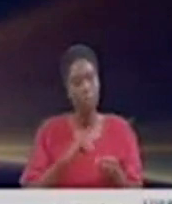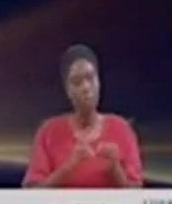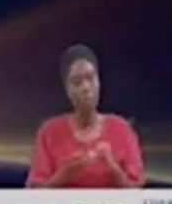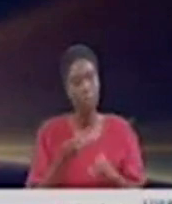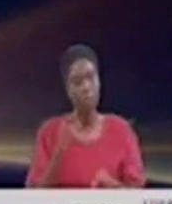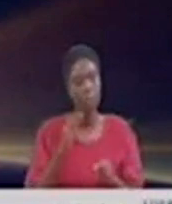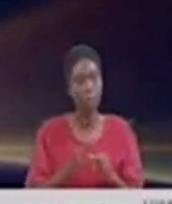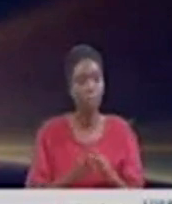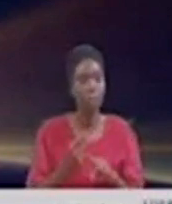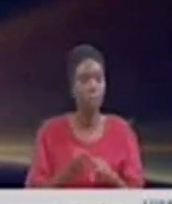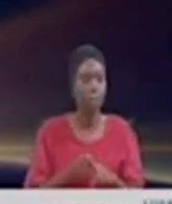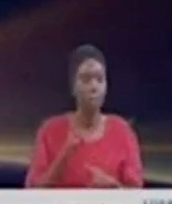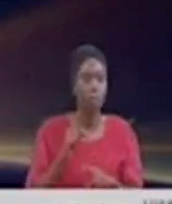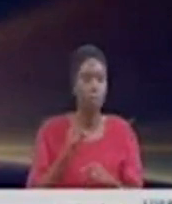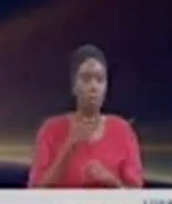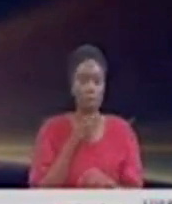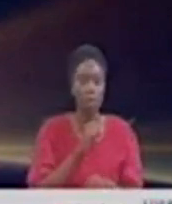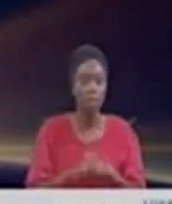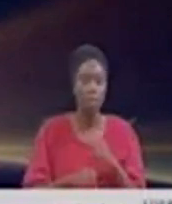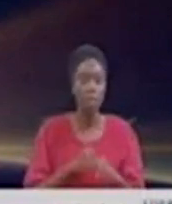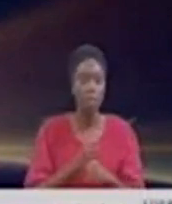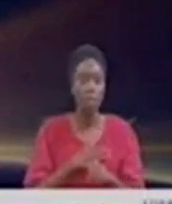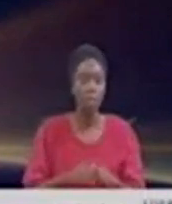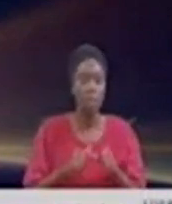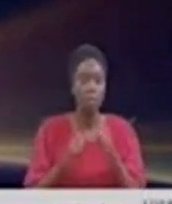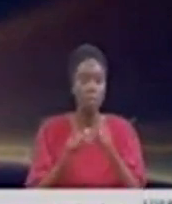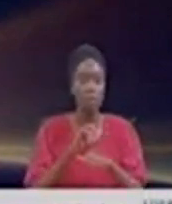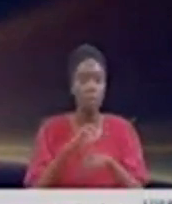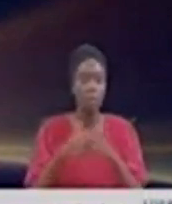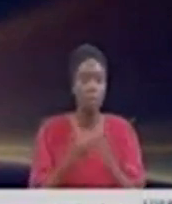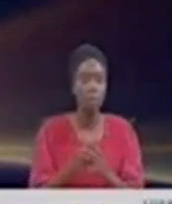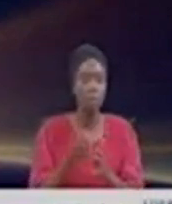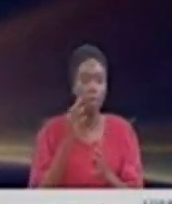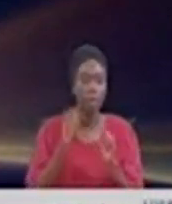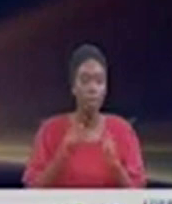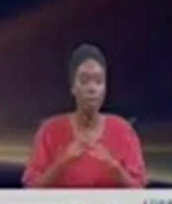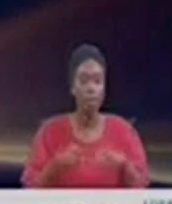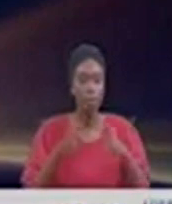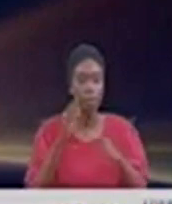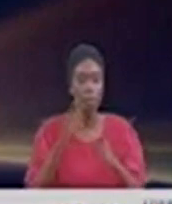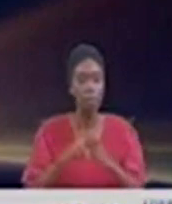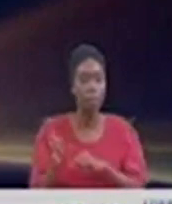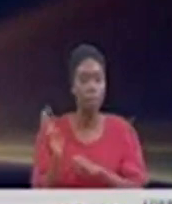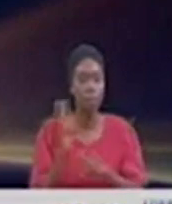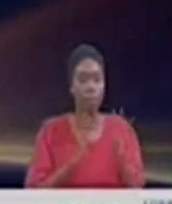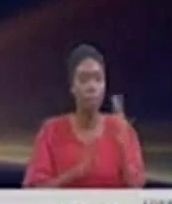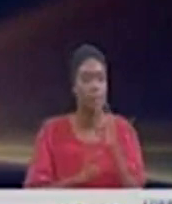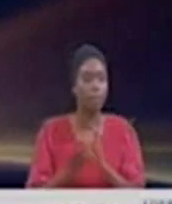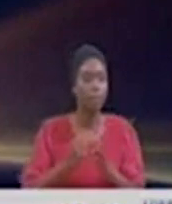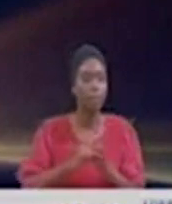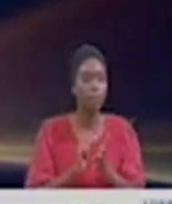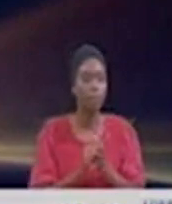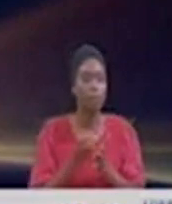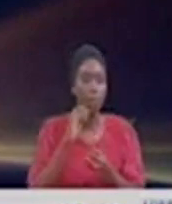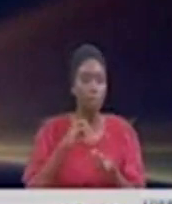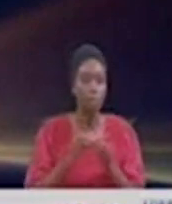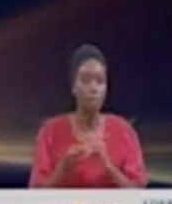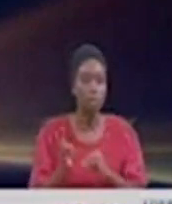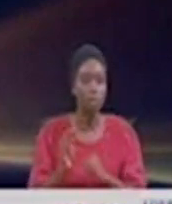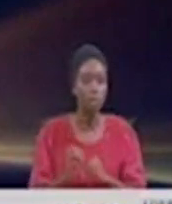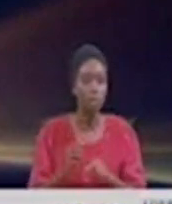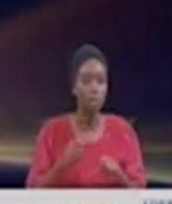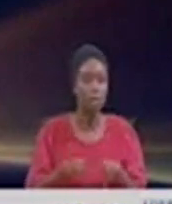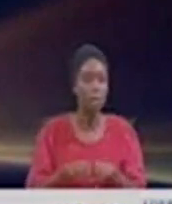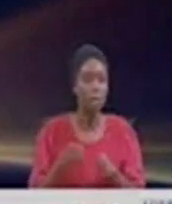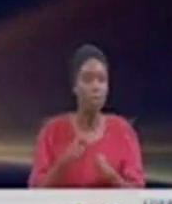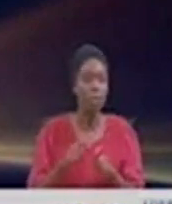to the number of the names, from 20 years old and upward, all that were able to go forth to war, those that were numbered of